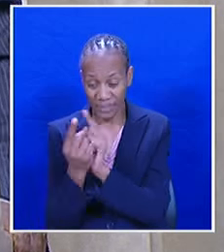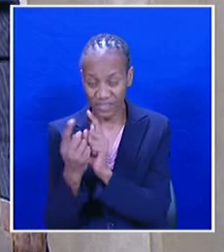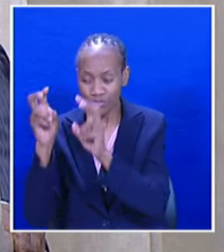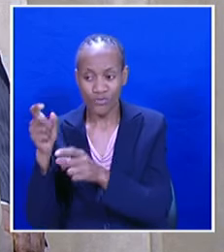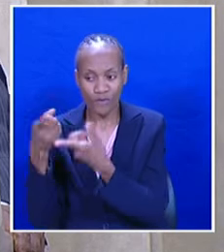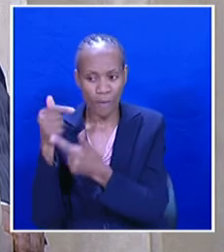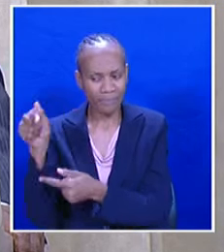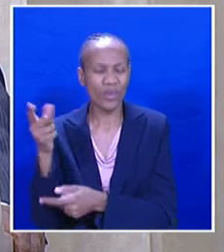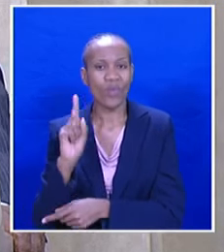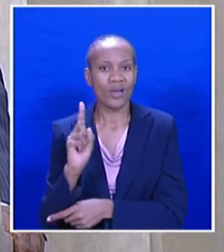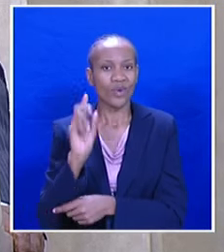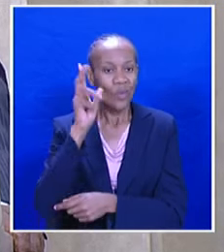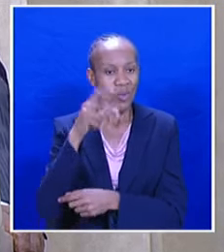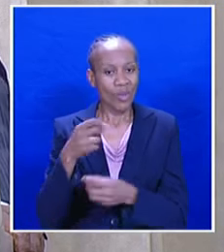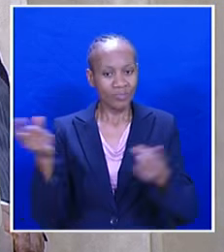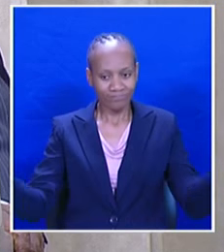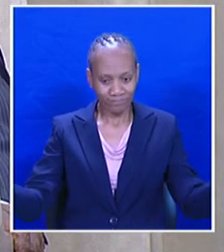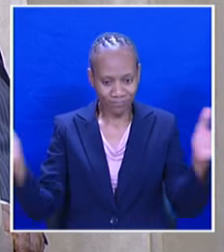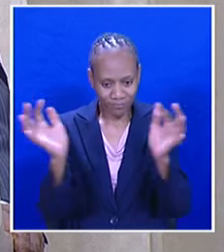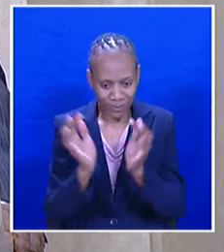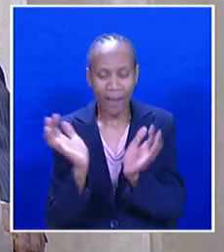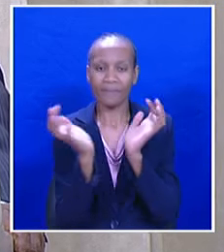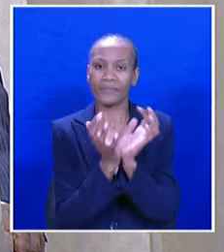a summit which will be held between